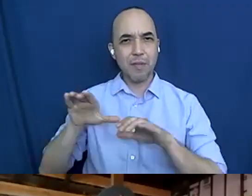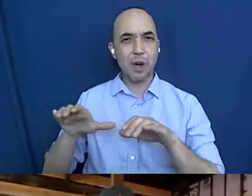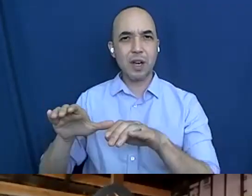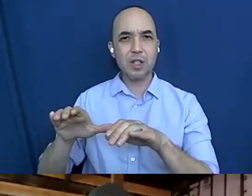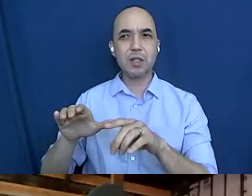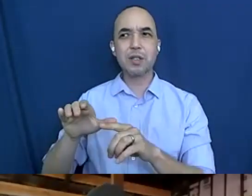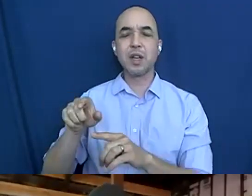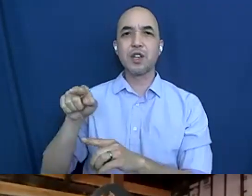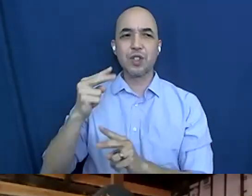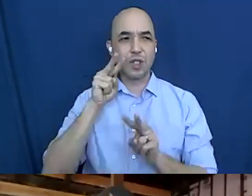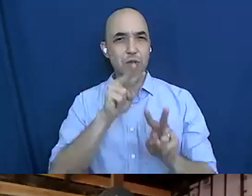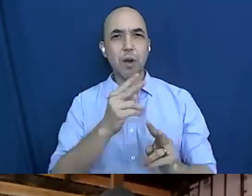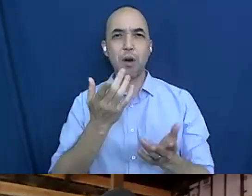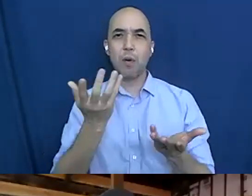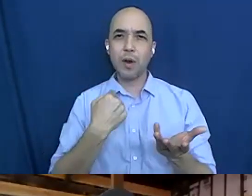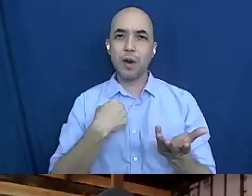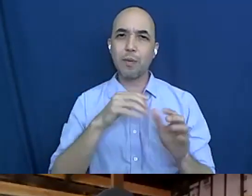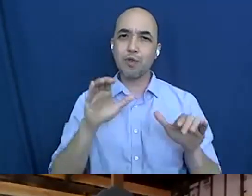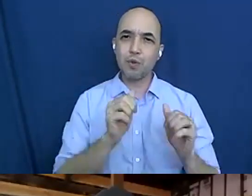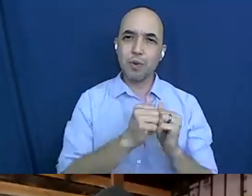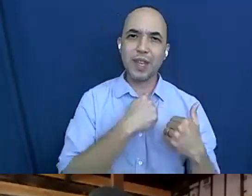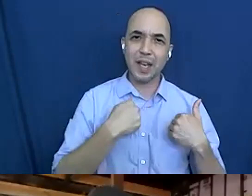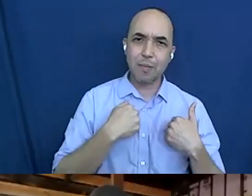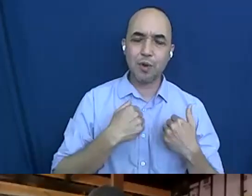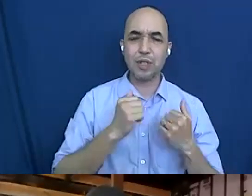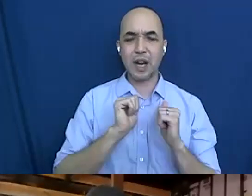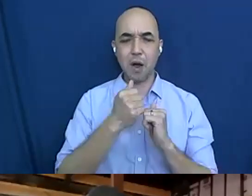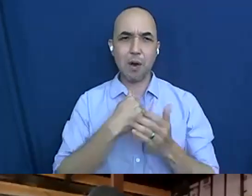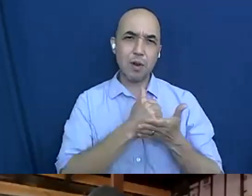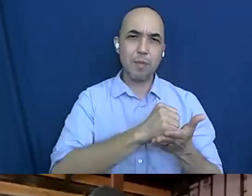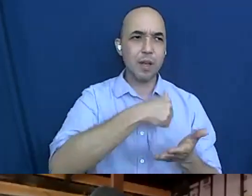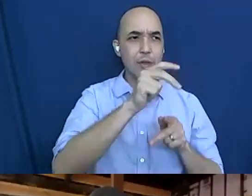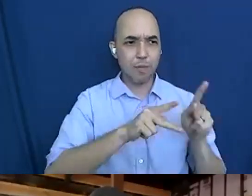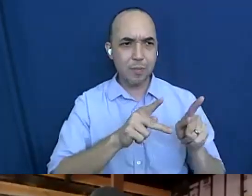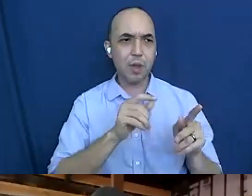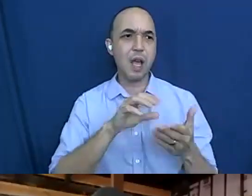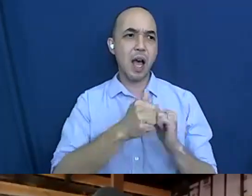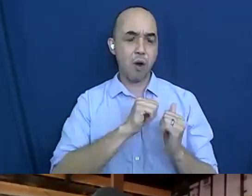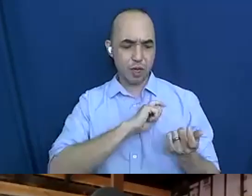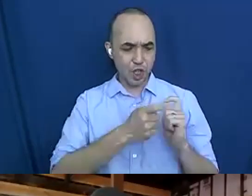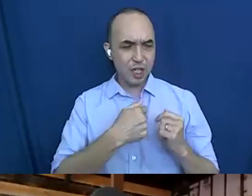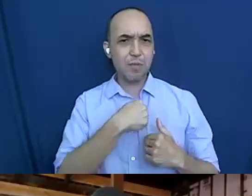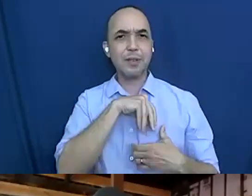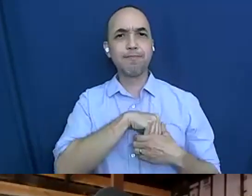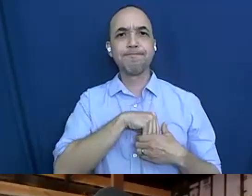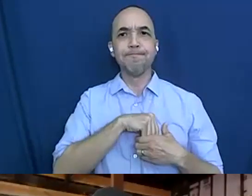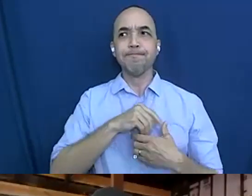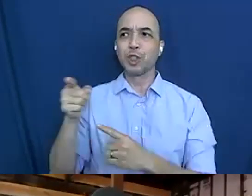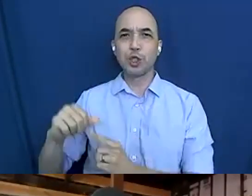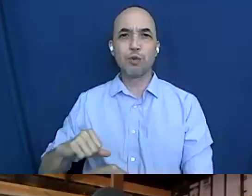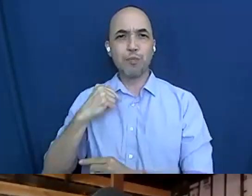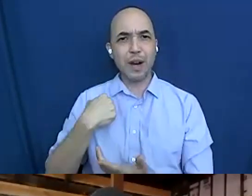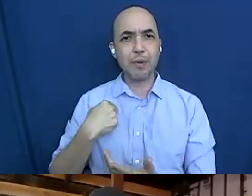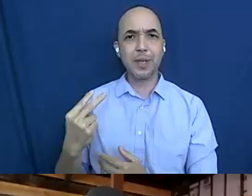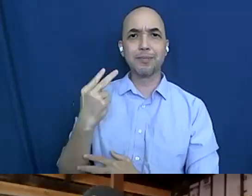her and others, and it was actually changing me, I could never go back. So beautiful. Sorry,